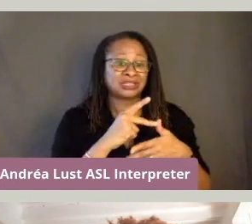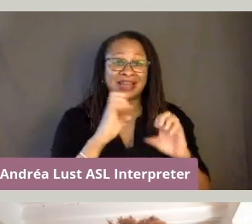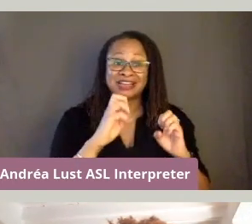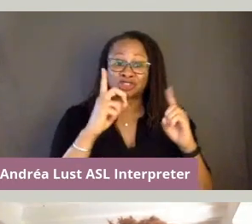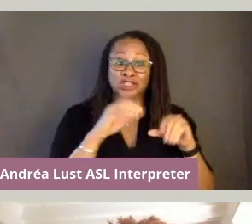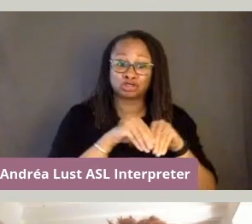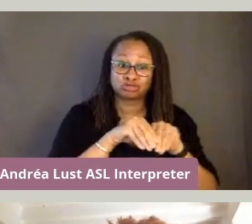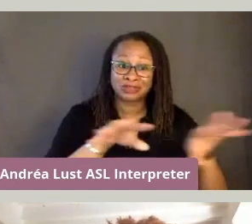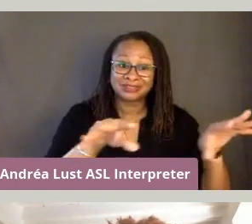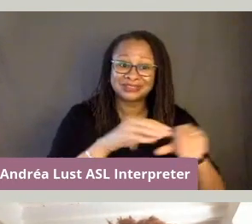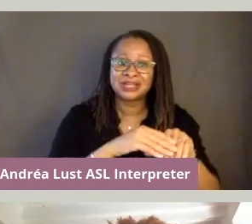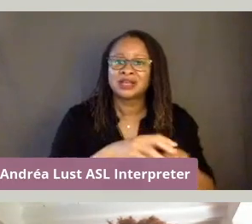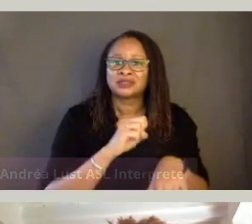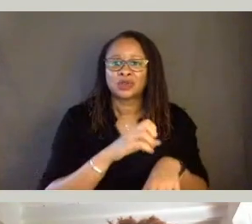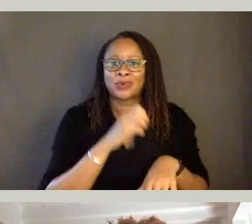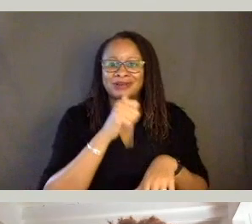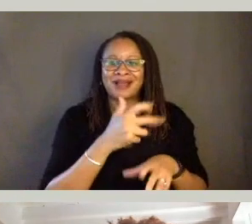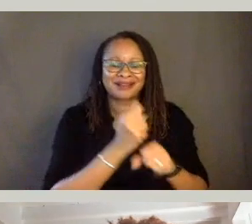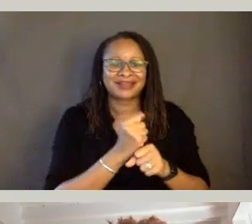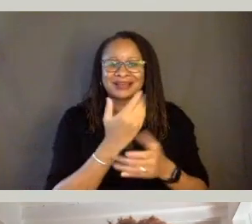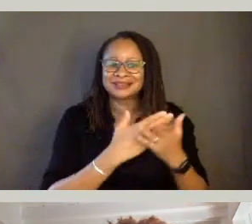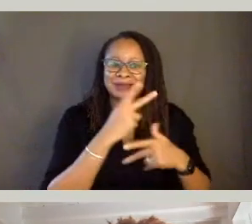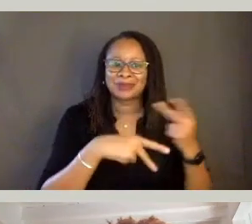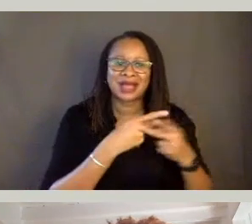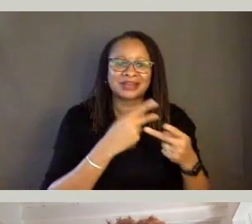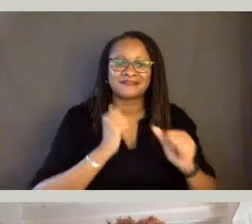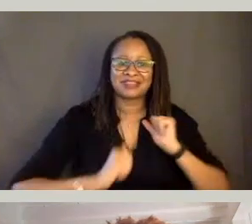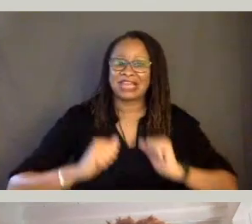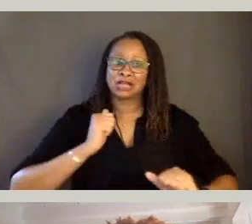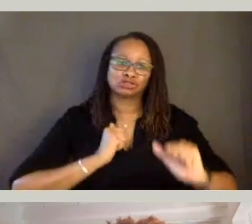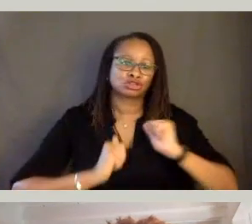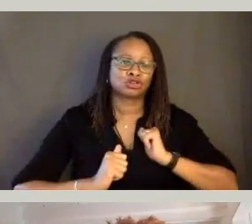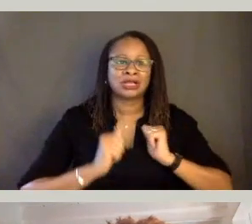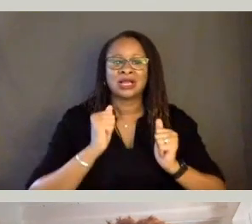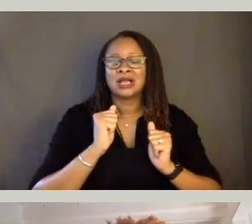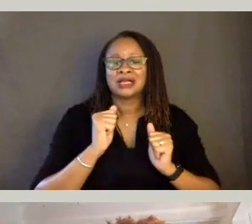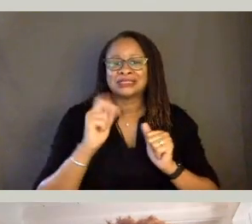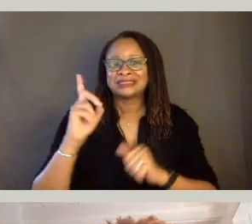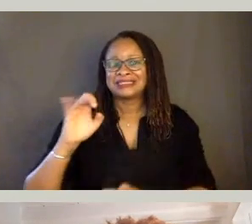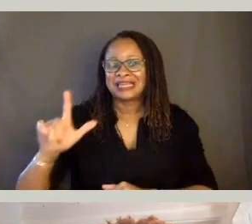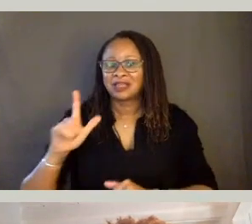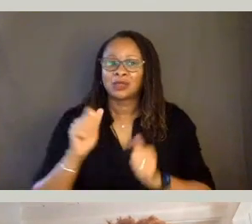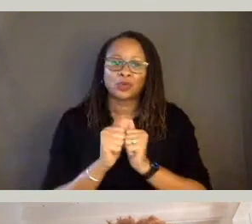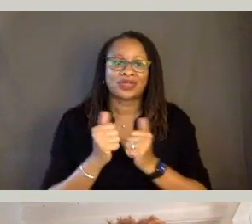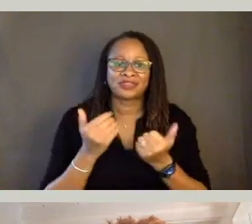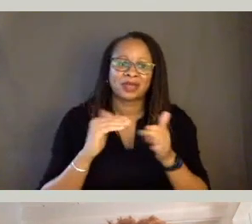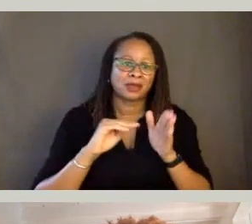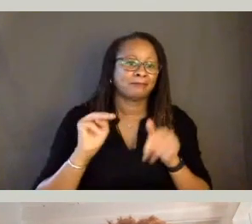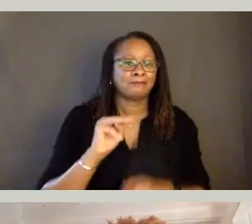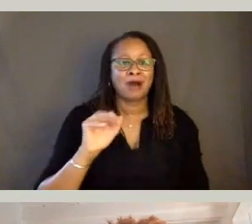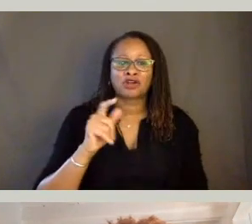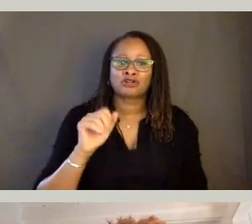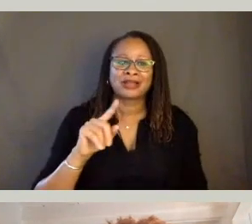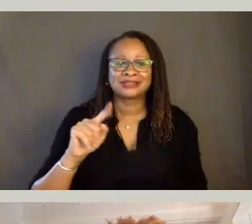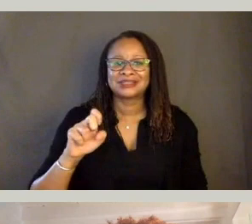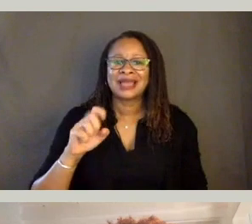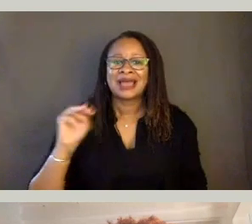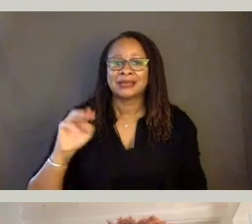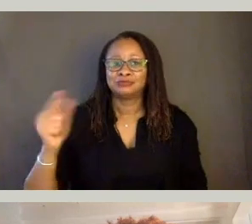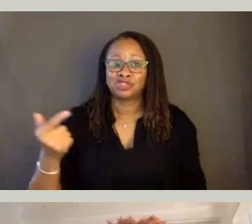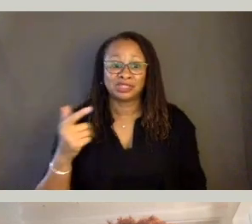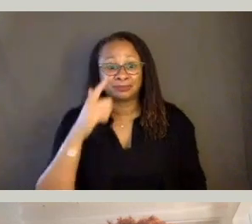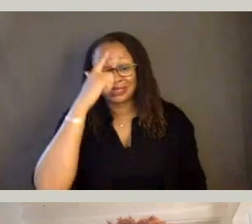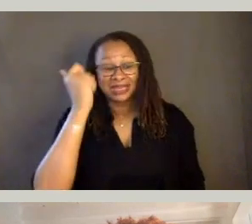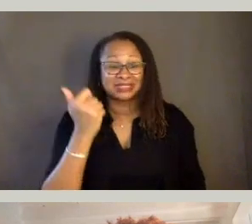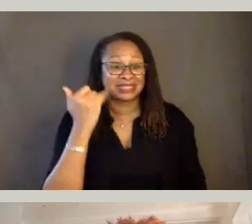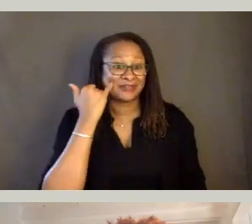release so we're not going to get like some kind of theatrical deal with like a moderate MG? If we did, we would walk away because we